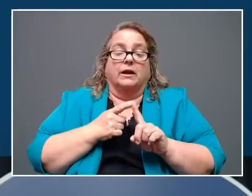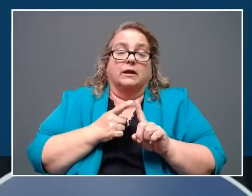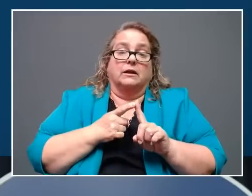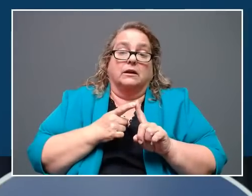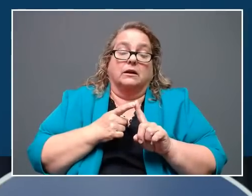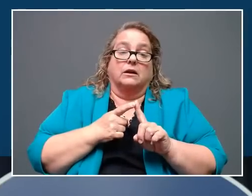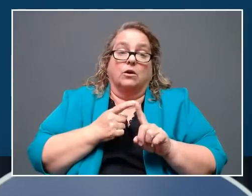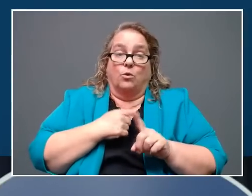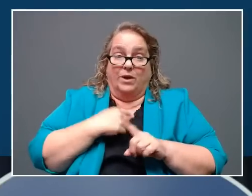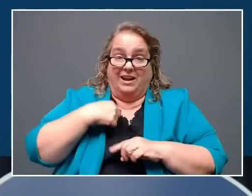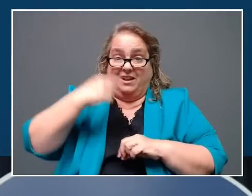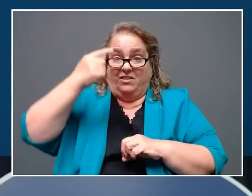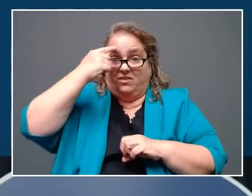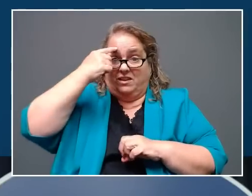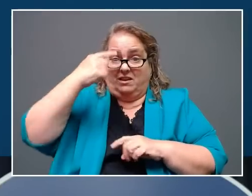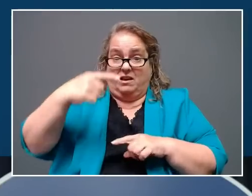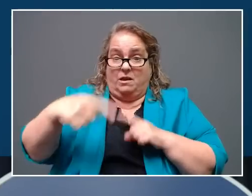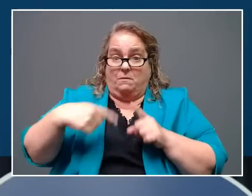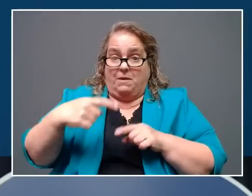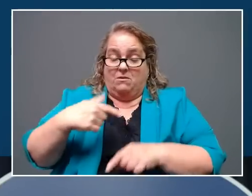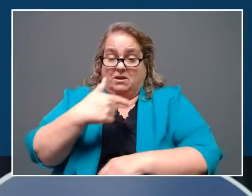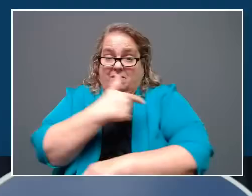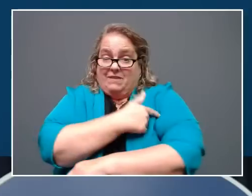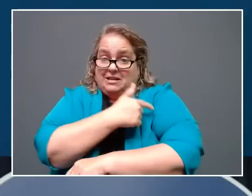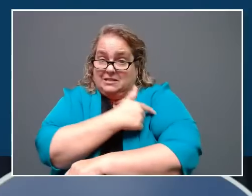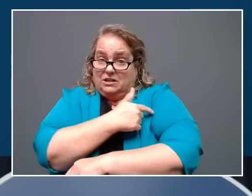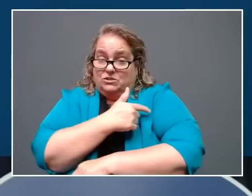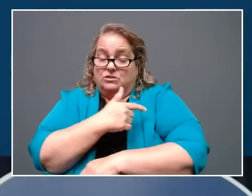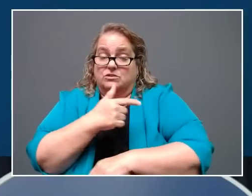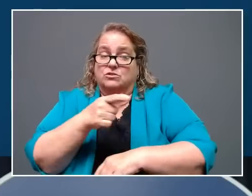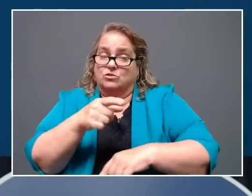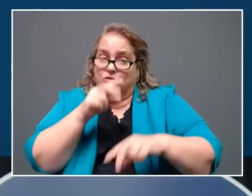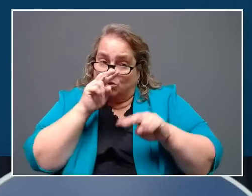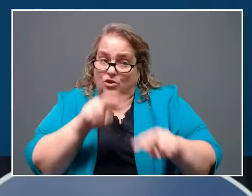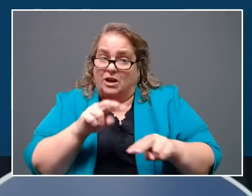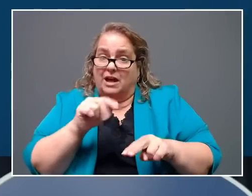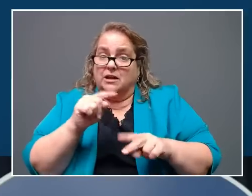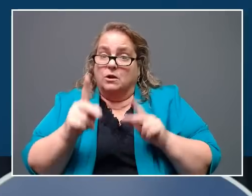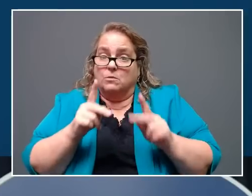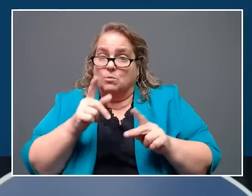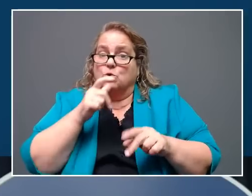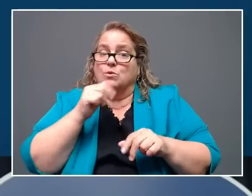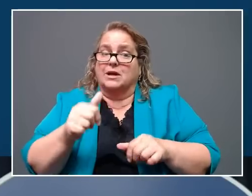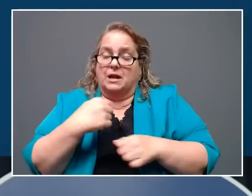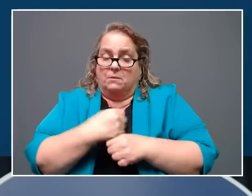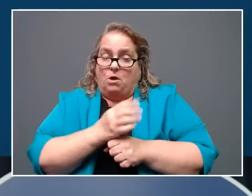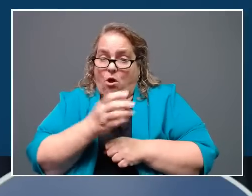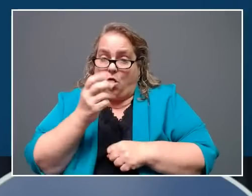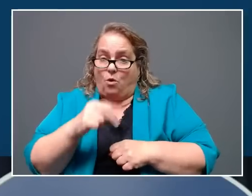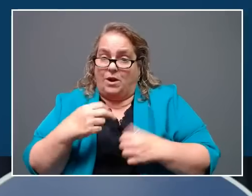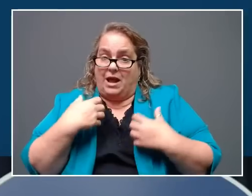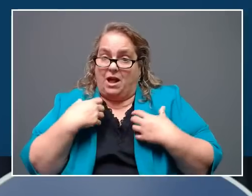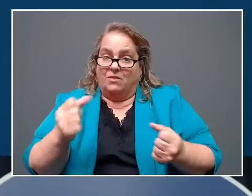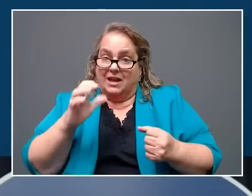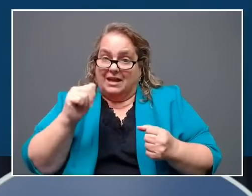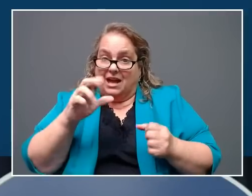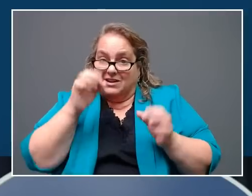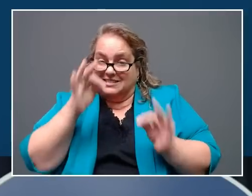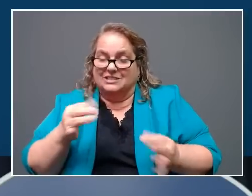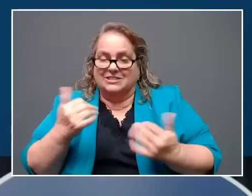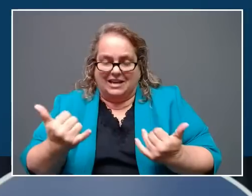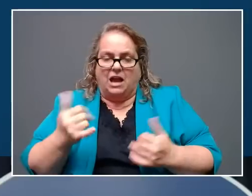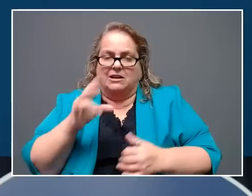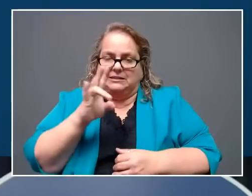think about vaccinations, you look at people who can make their own healthcare decisions. We're now 77% of